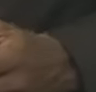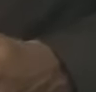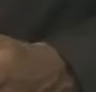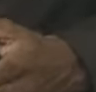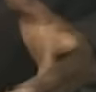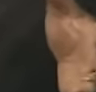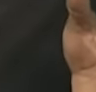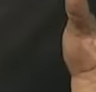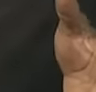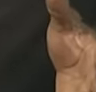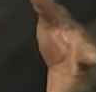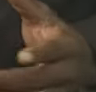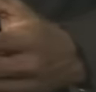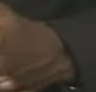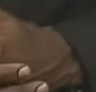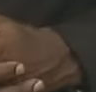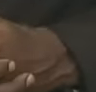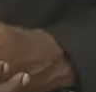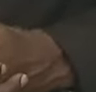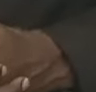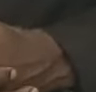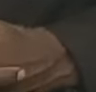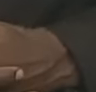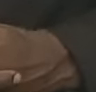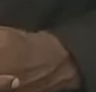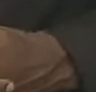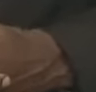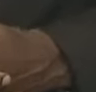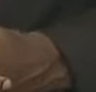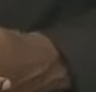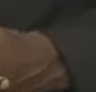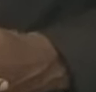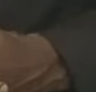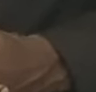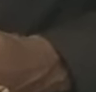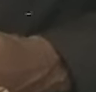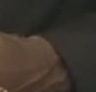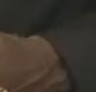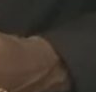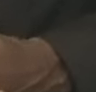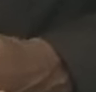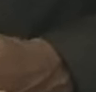Pitch Softball returns. We'll tell you all the details just ahead in sports.